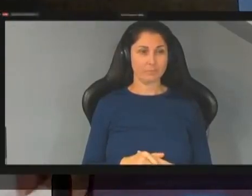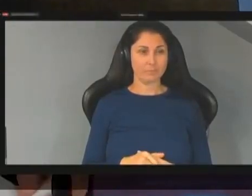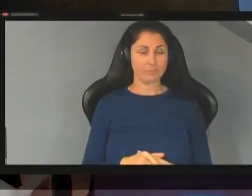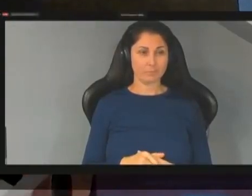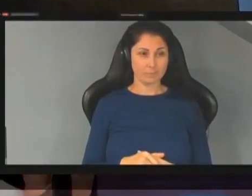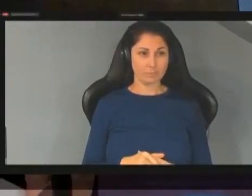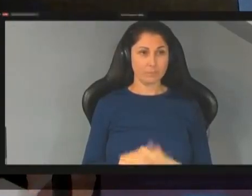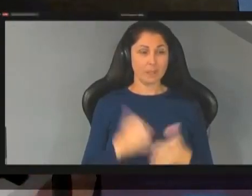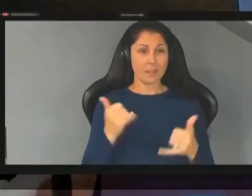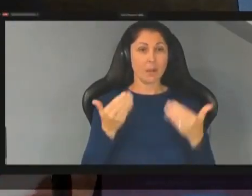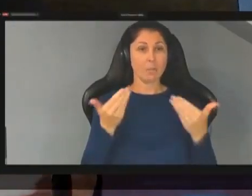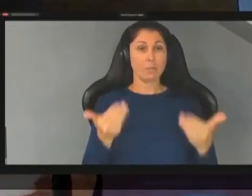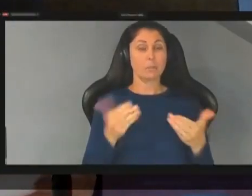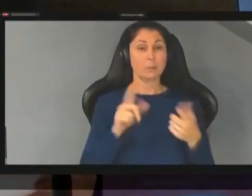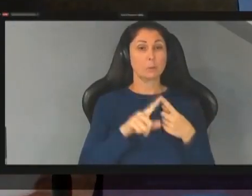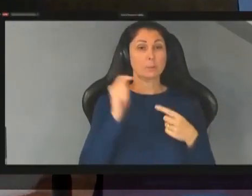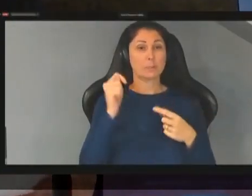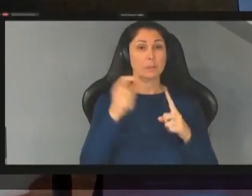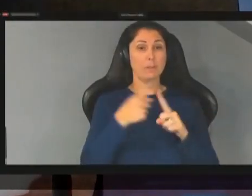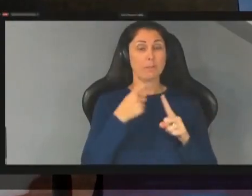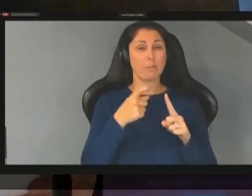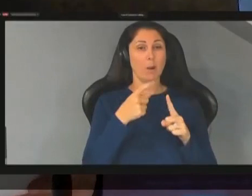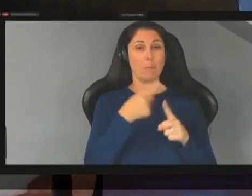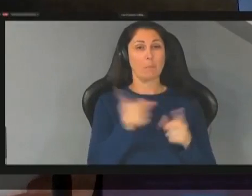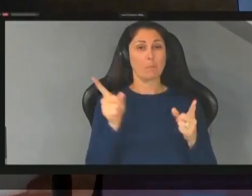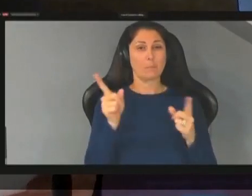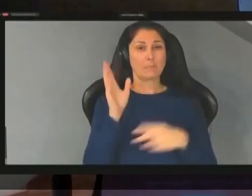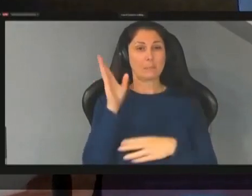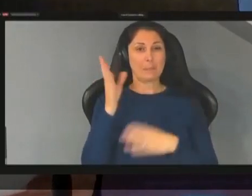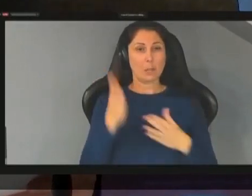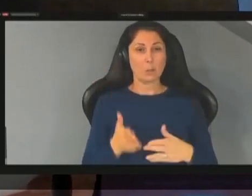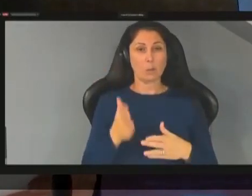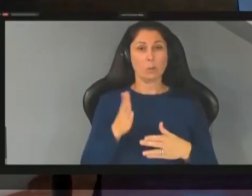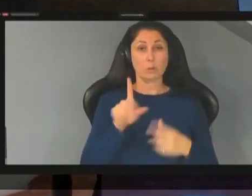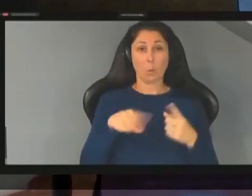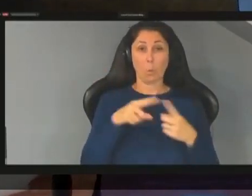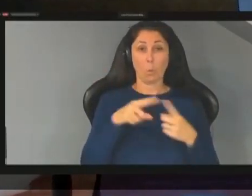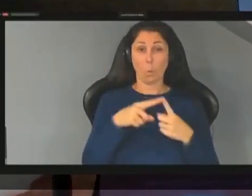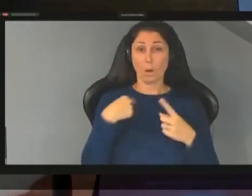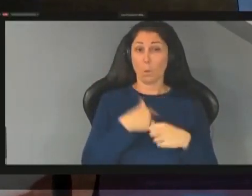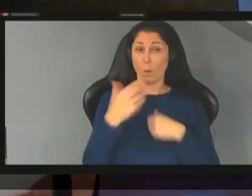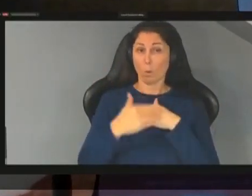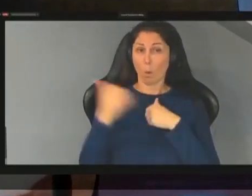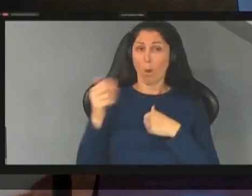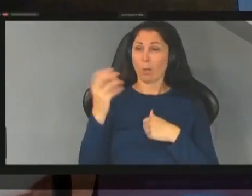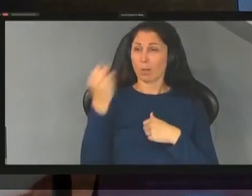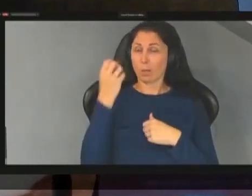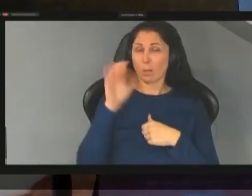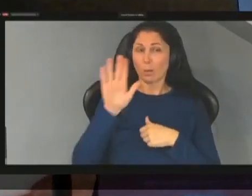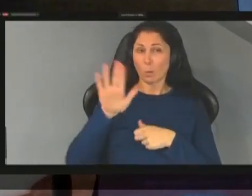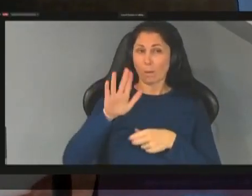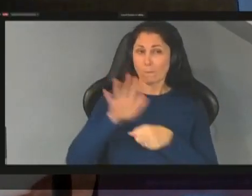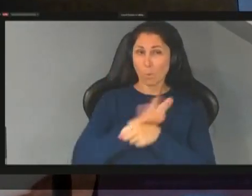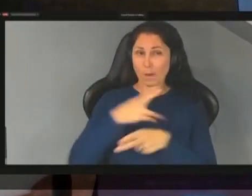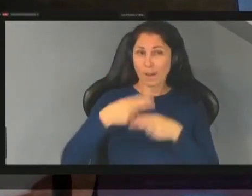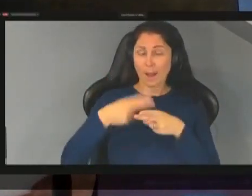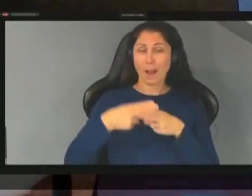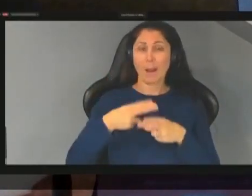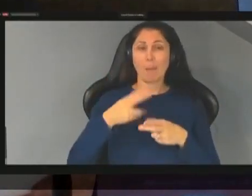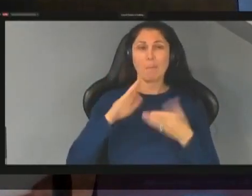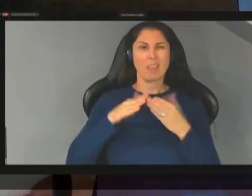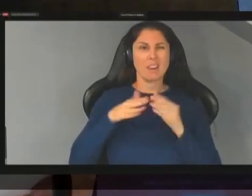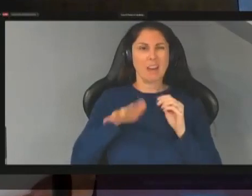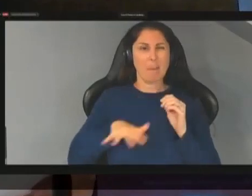We'll now move on to testimony from registered speakers. Once you are called upon, please give your full name and neighborhood for the